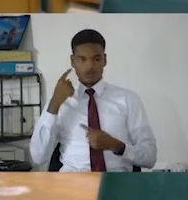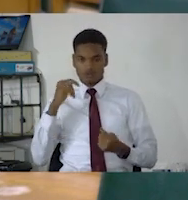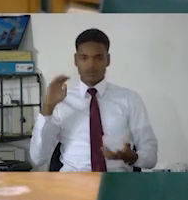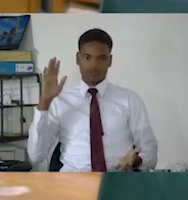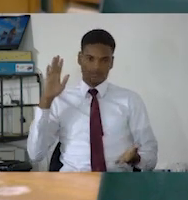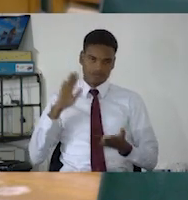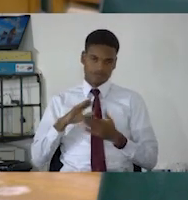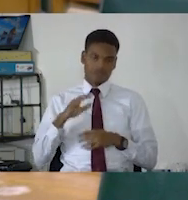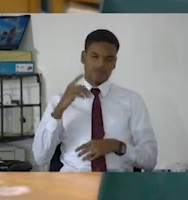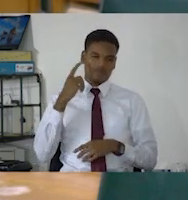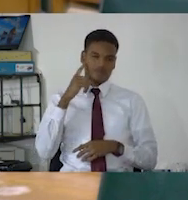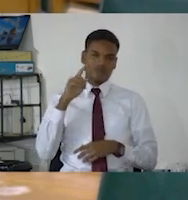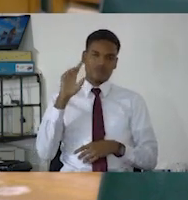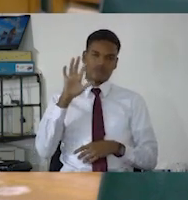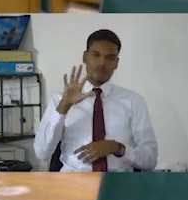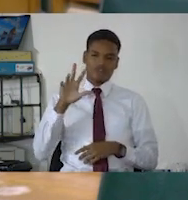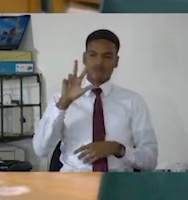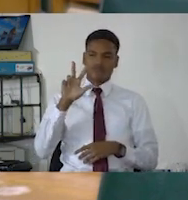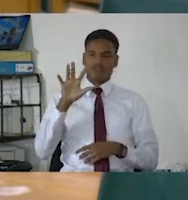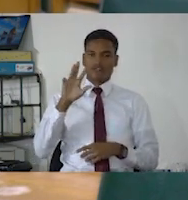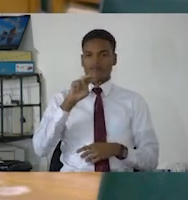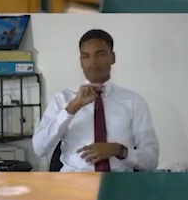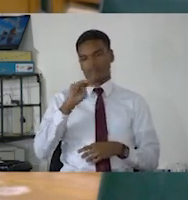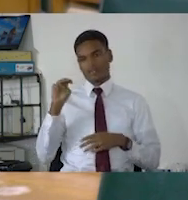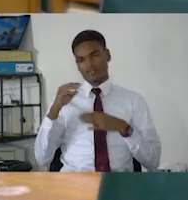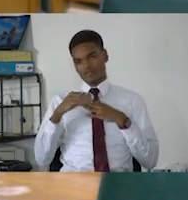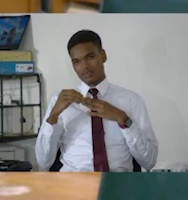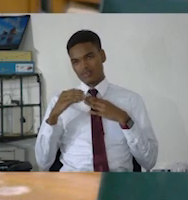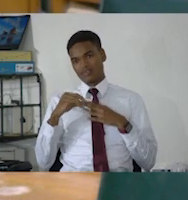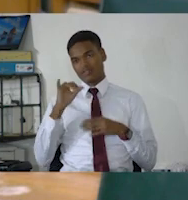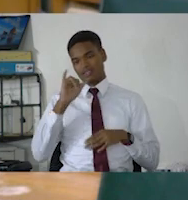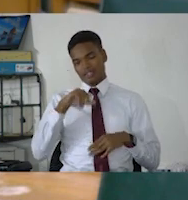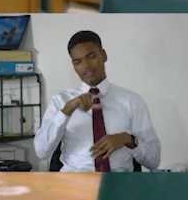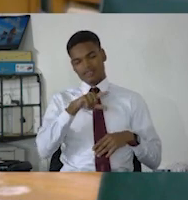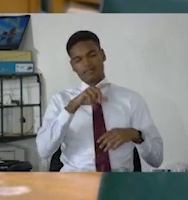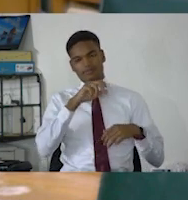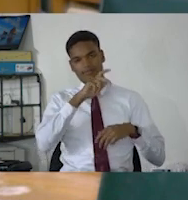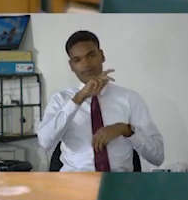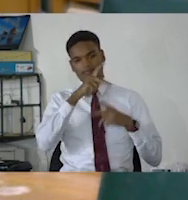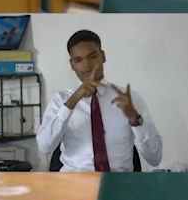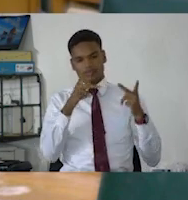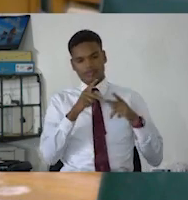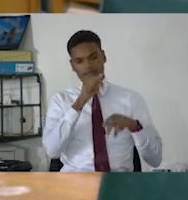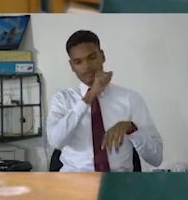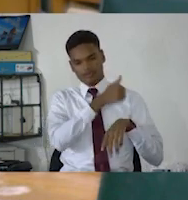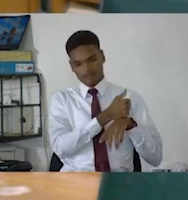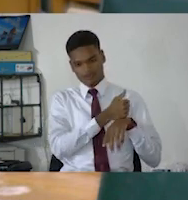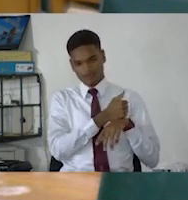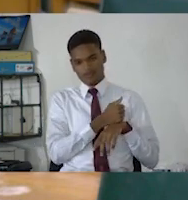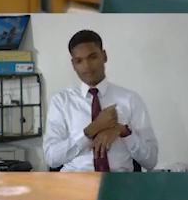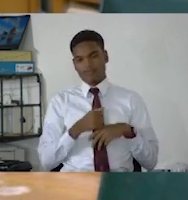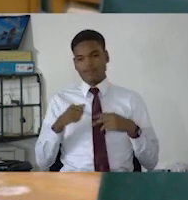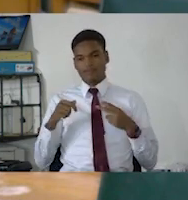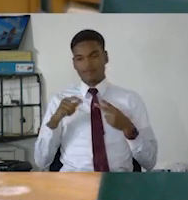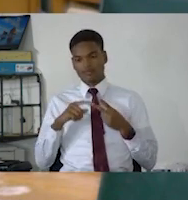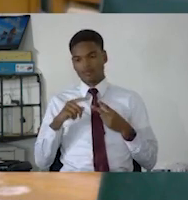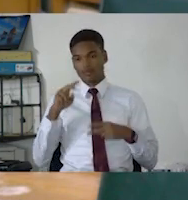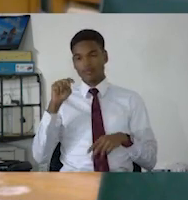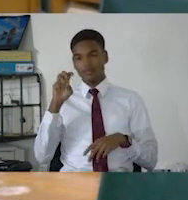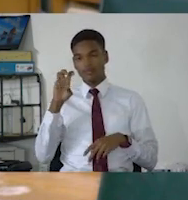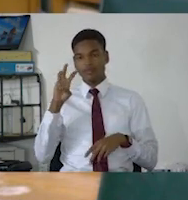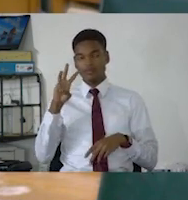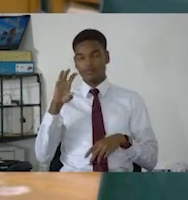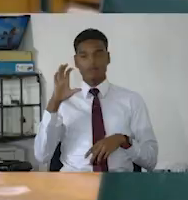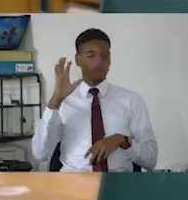of approximately $35 million at that facility annually. During a recent sitting of the Senate, the minister advised that these and other